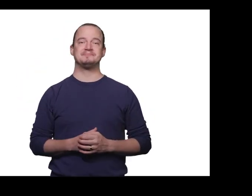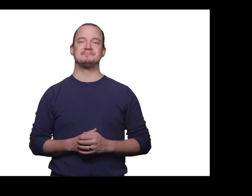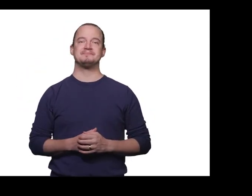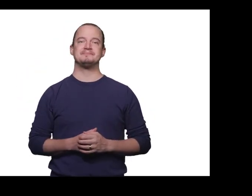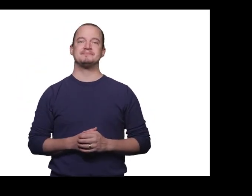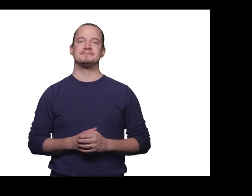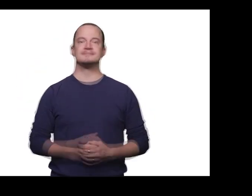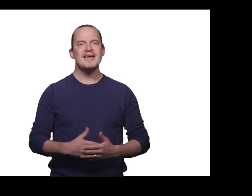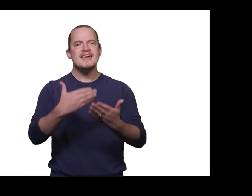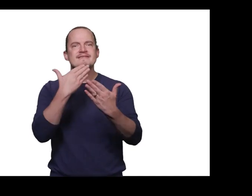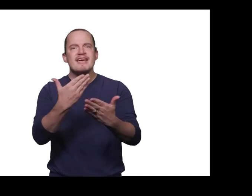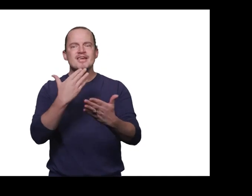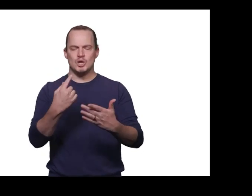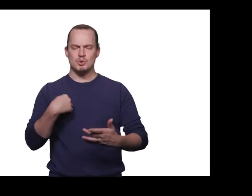Laura.